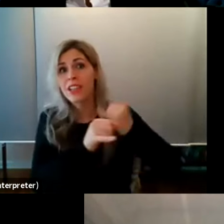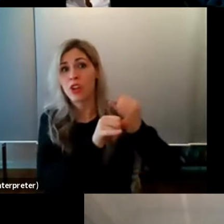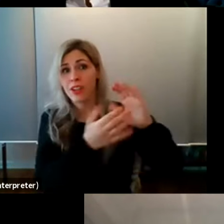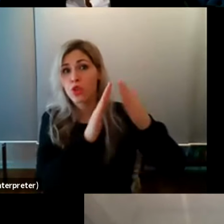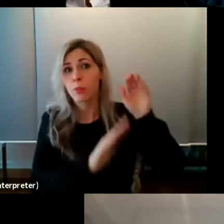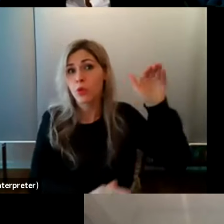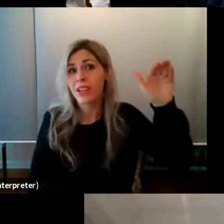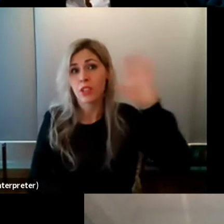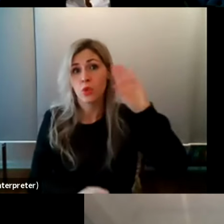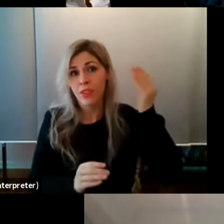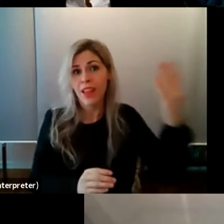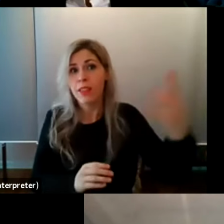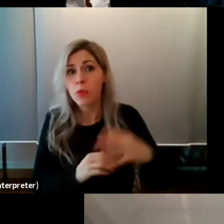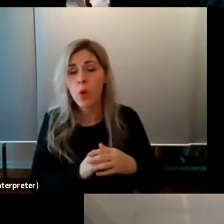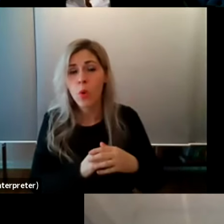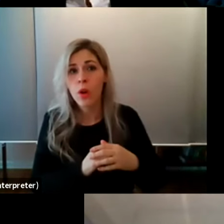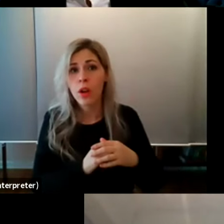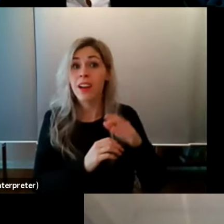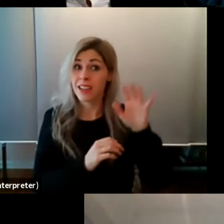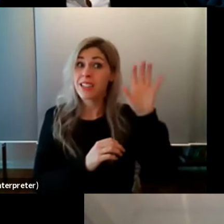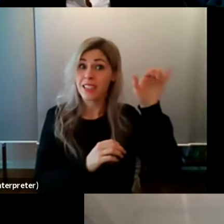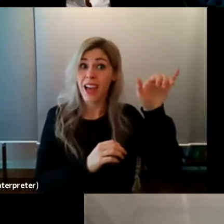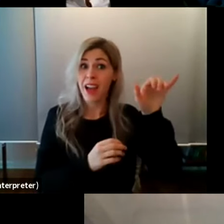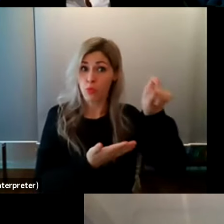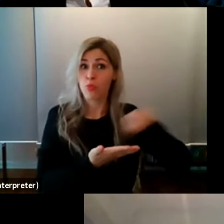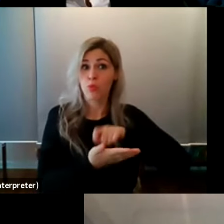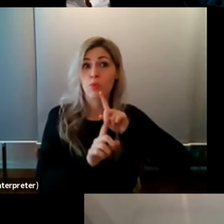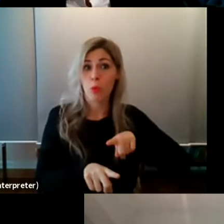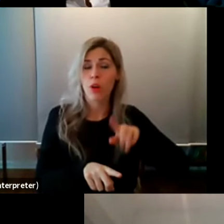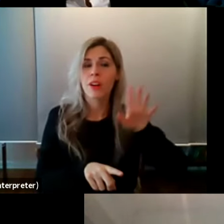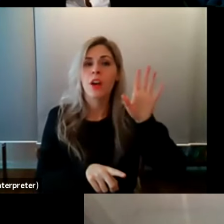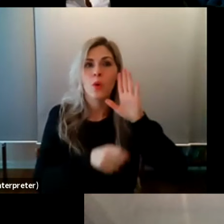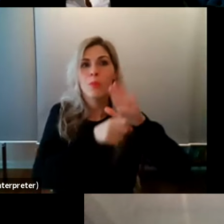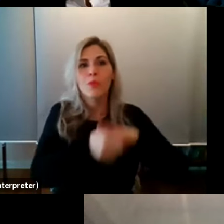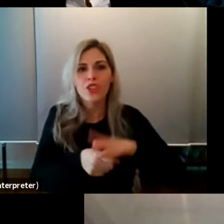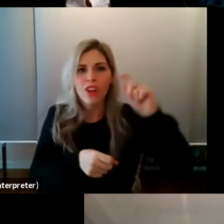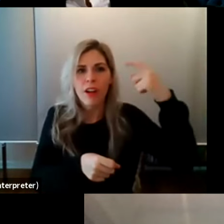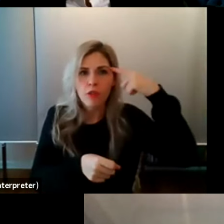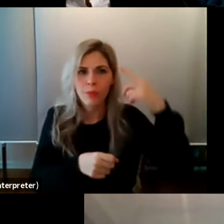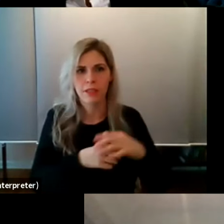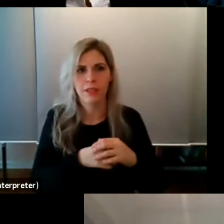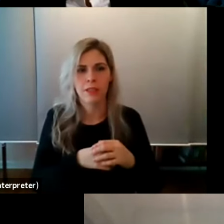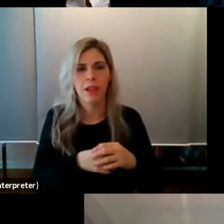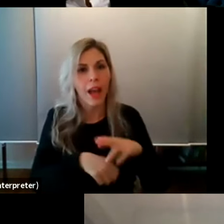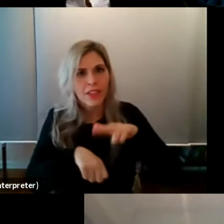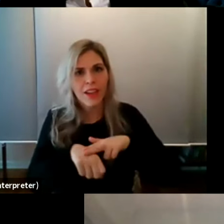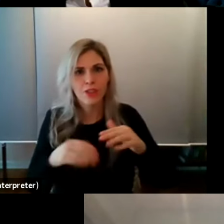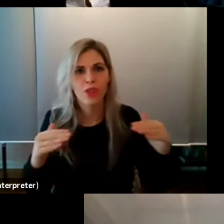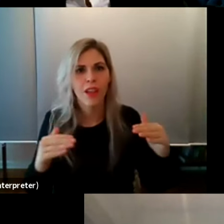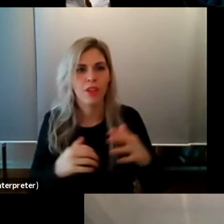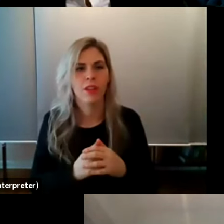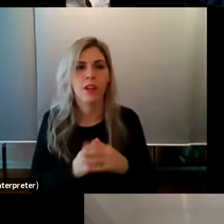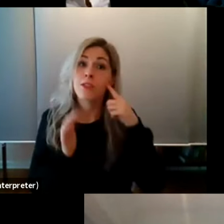work together on pressuring governments and stakeholders on national level, and to try to, like